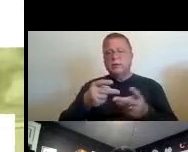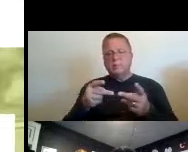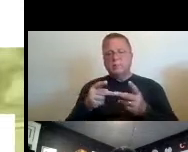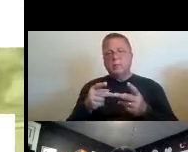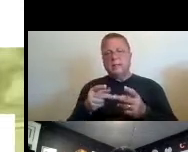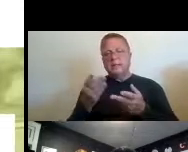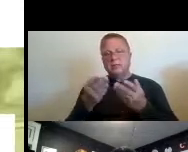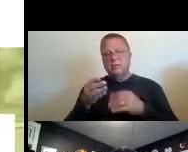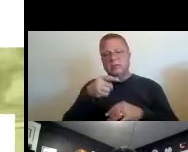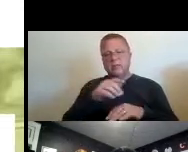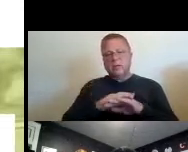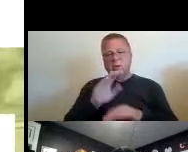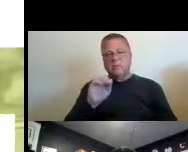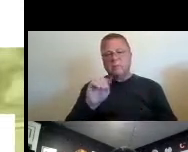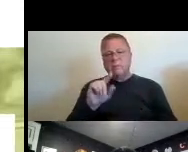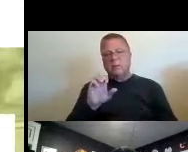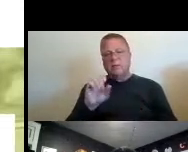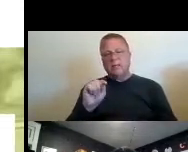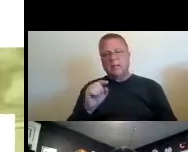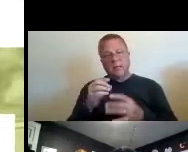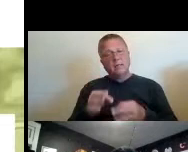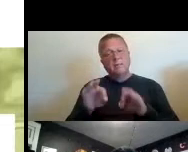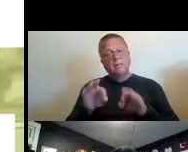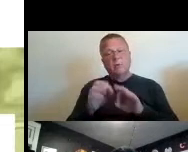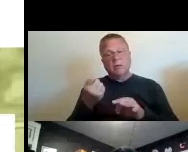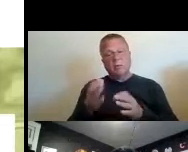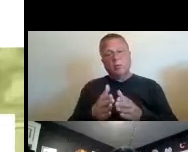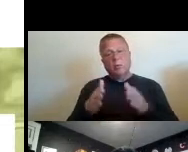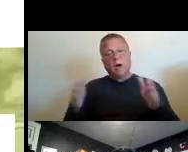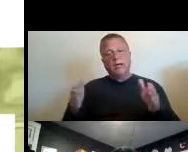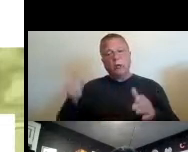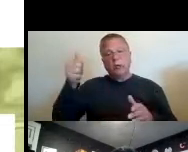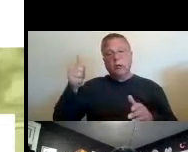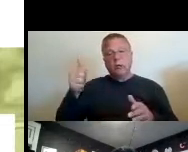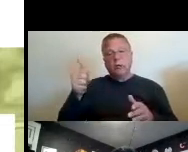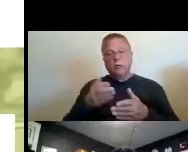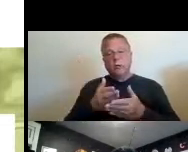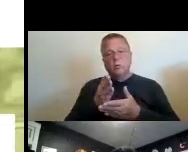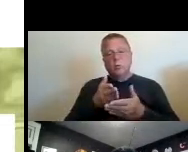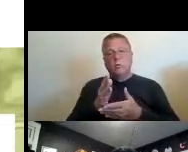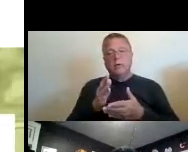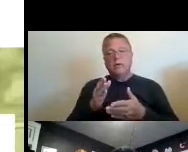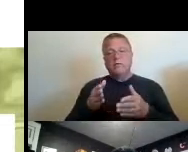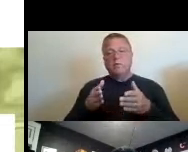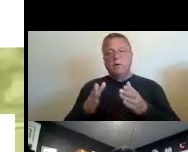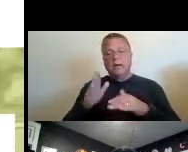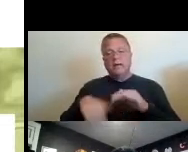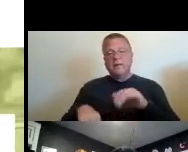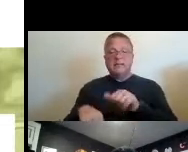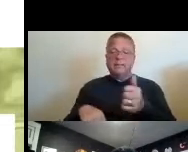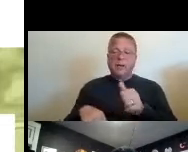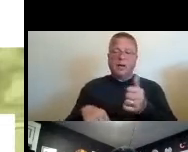on Bartlett. It is significantly wider right of way than some of the others in